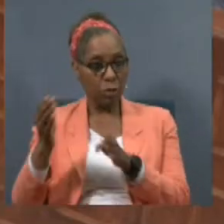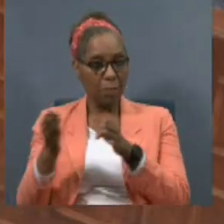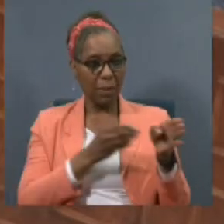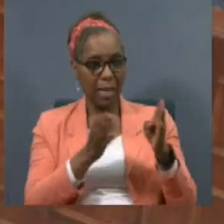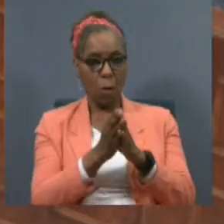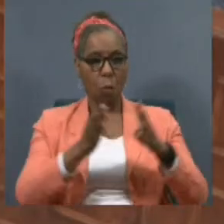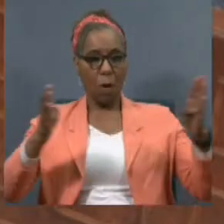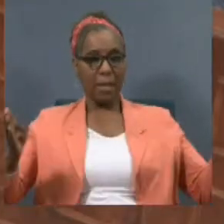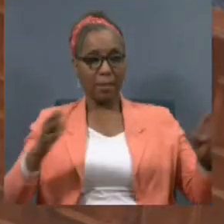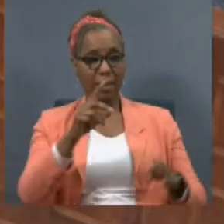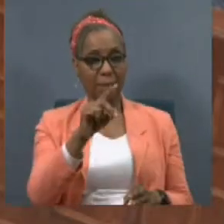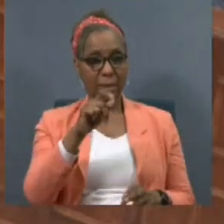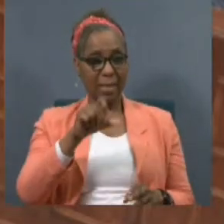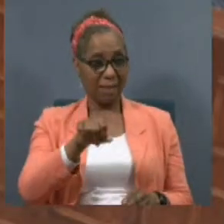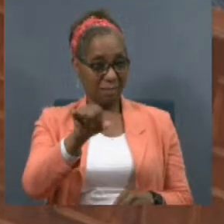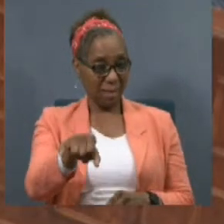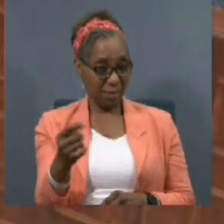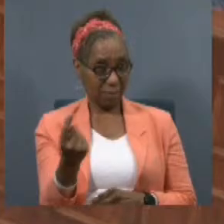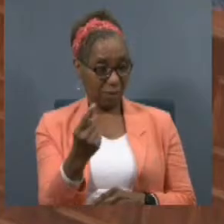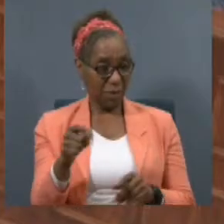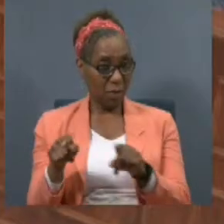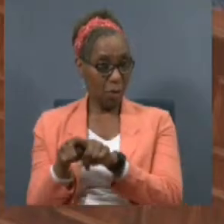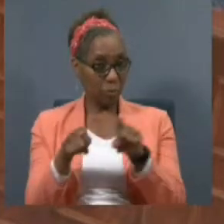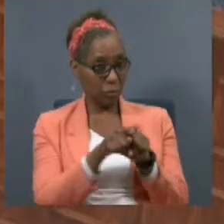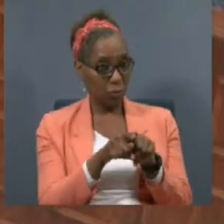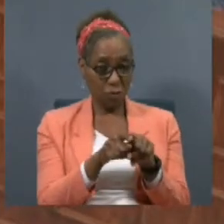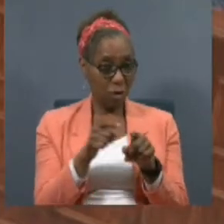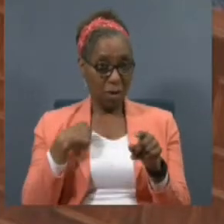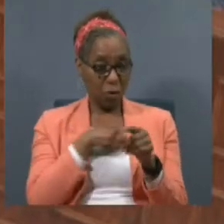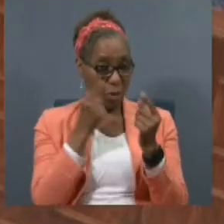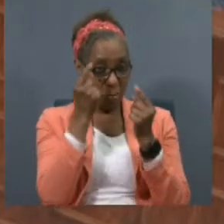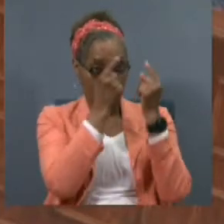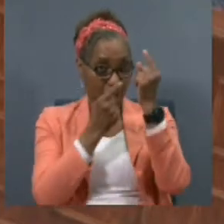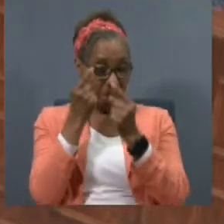widening Canis, is that something that's also being thought about?